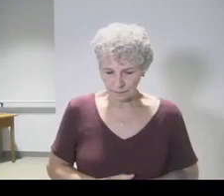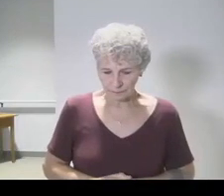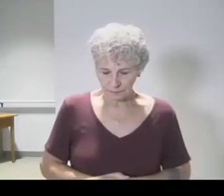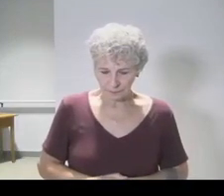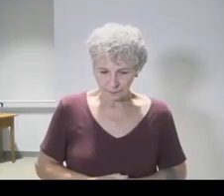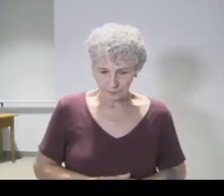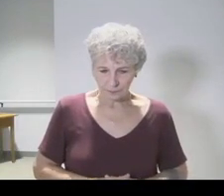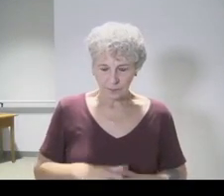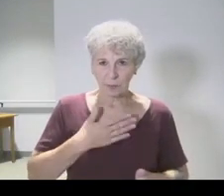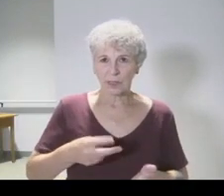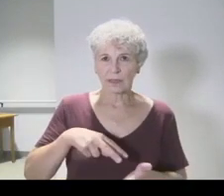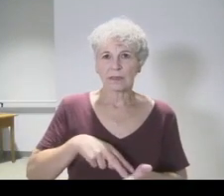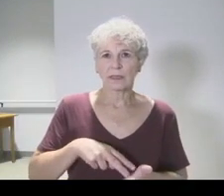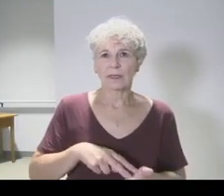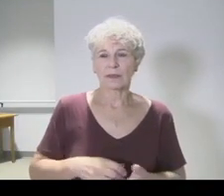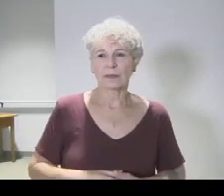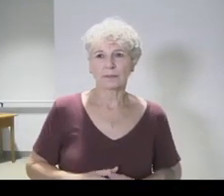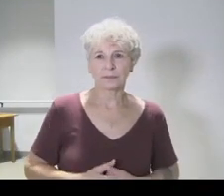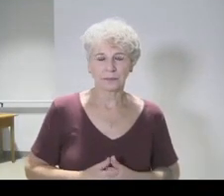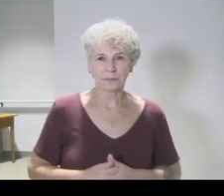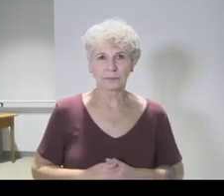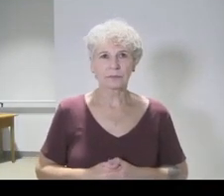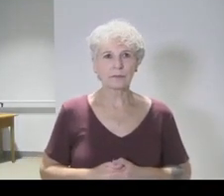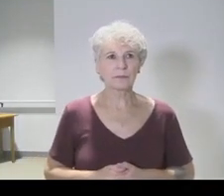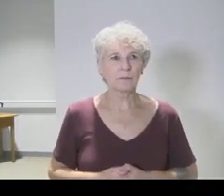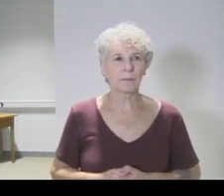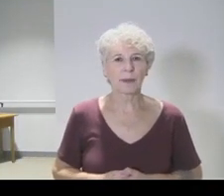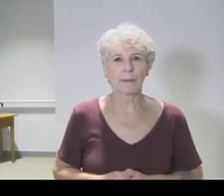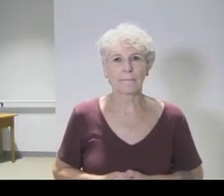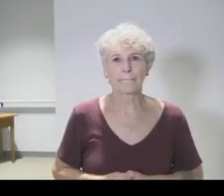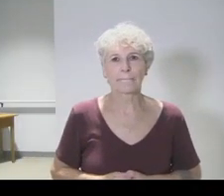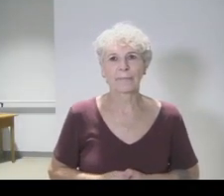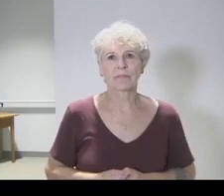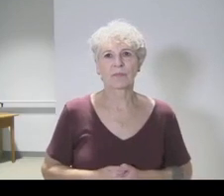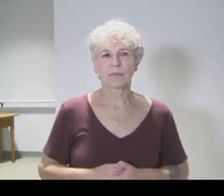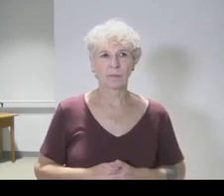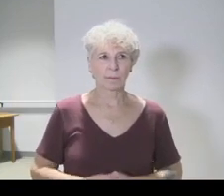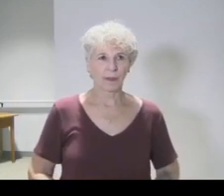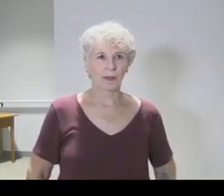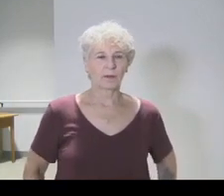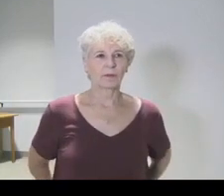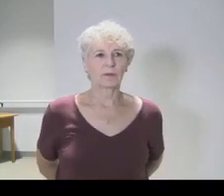I invite you to stand with us as we end by singing of Christ's return and our longing for it.